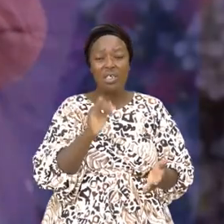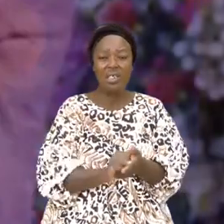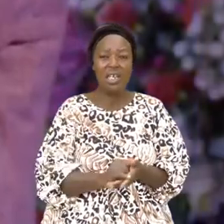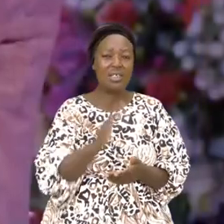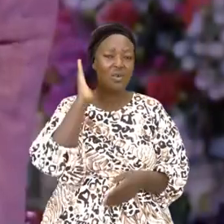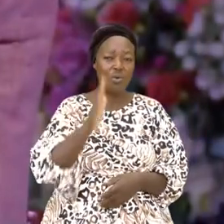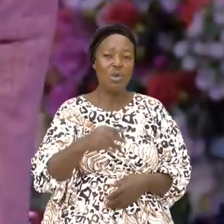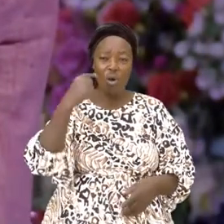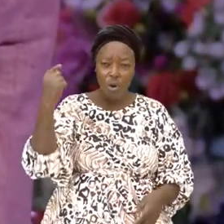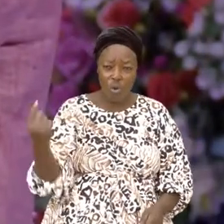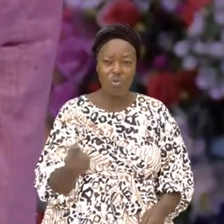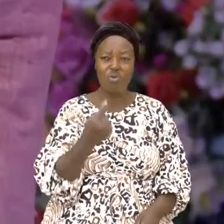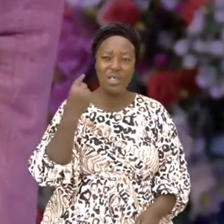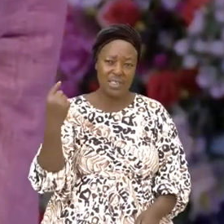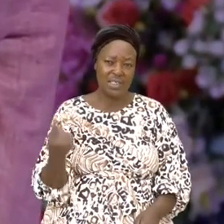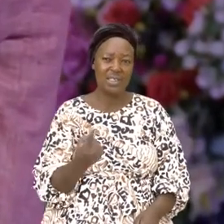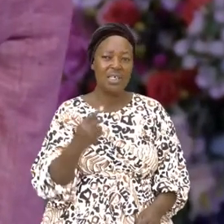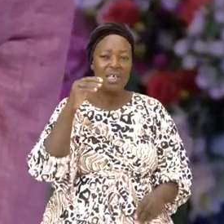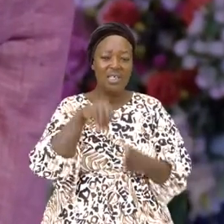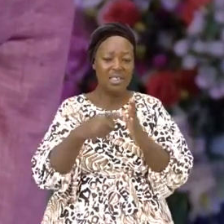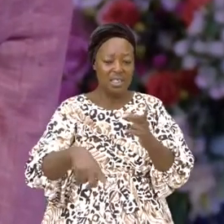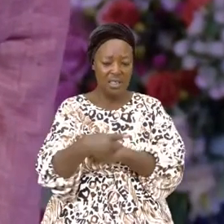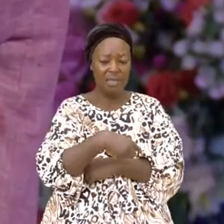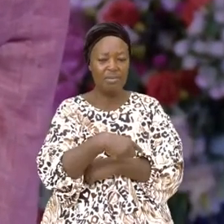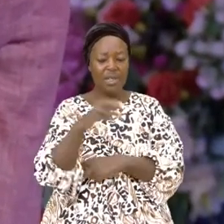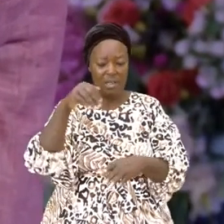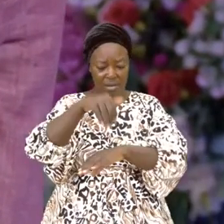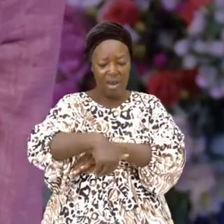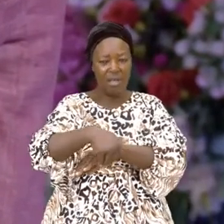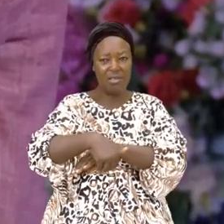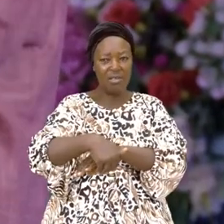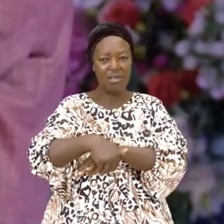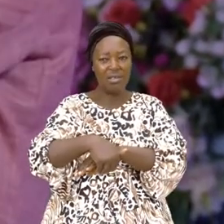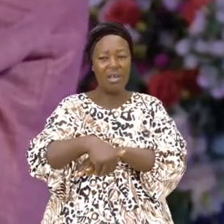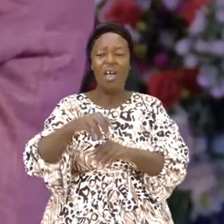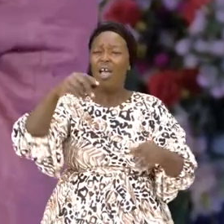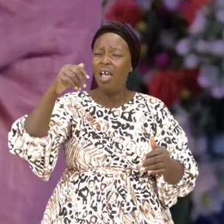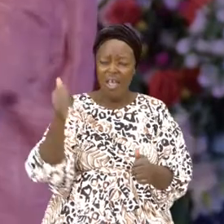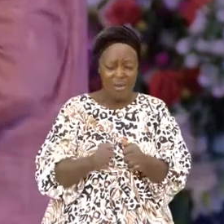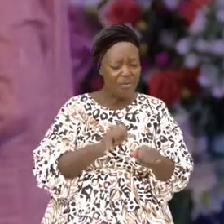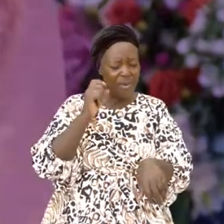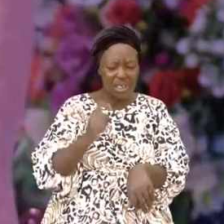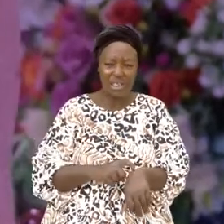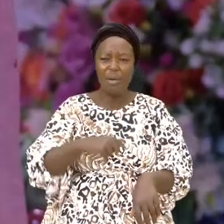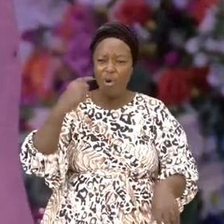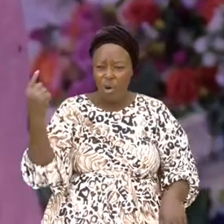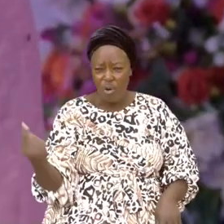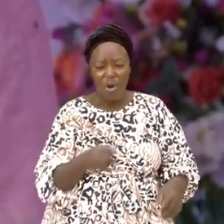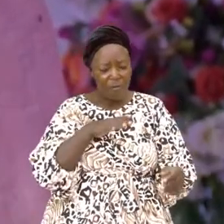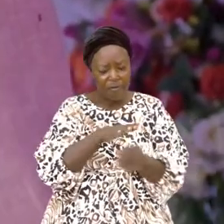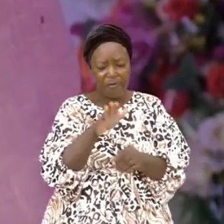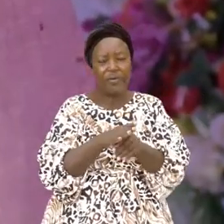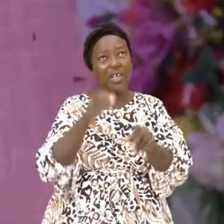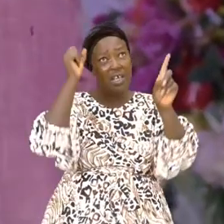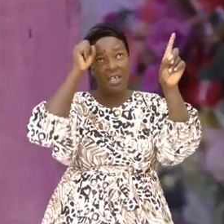will always, in the day, in the night, always fulfill His